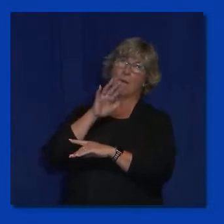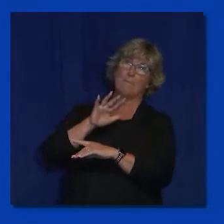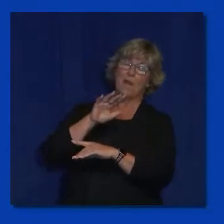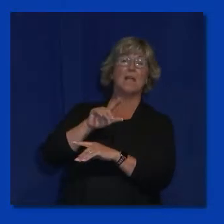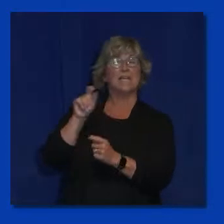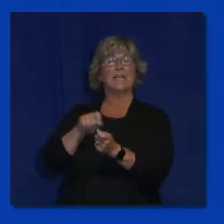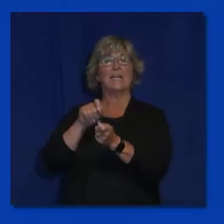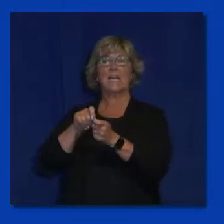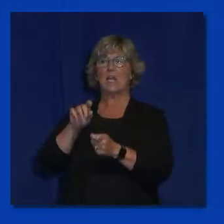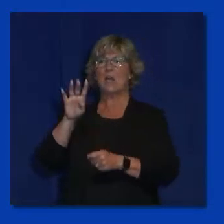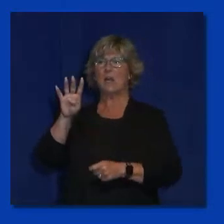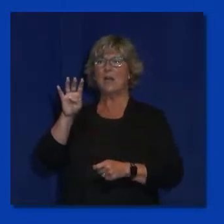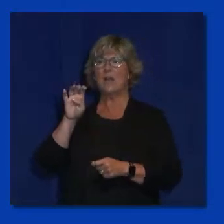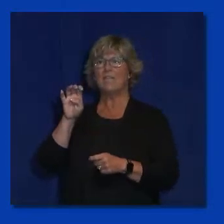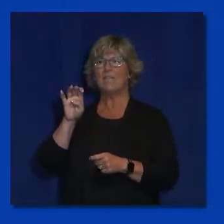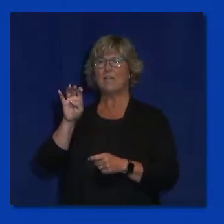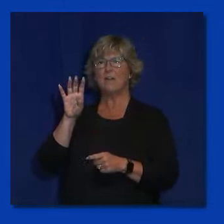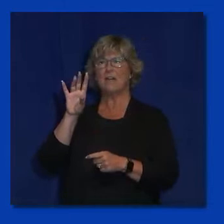precisely